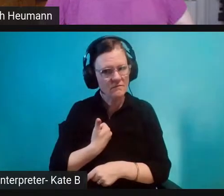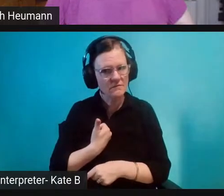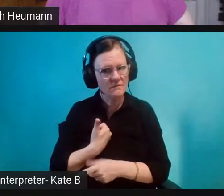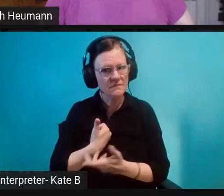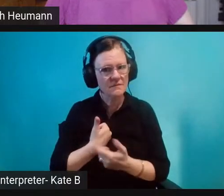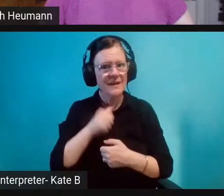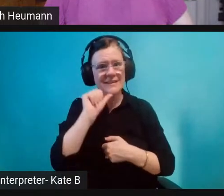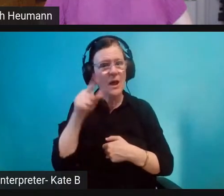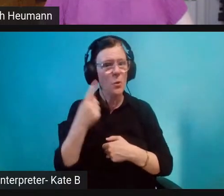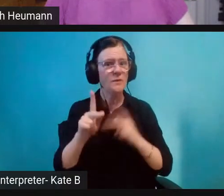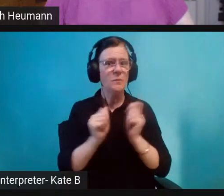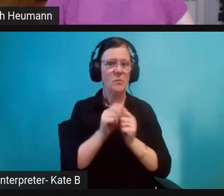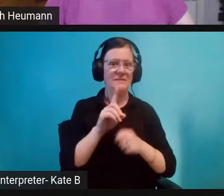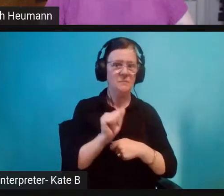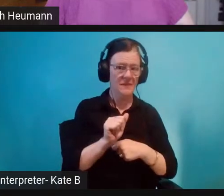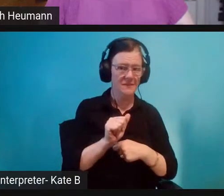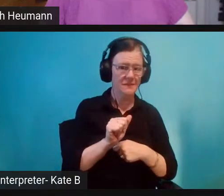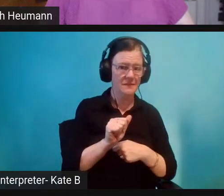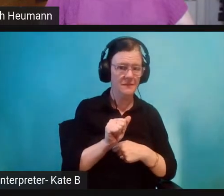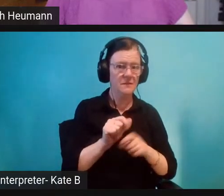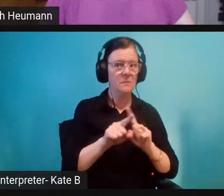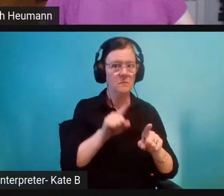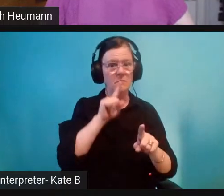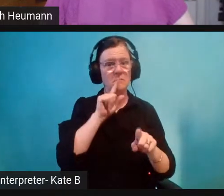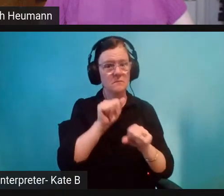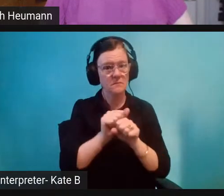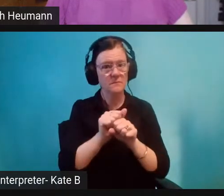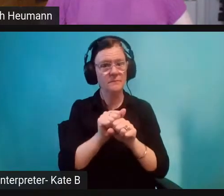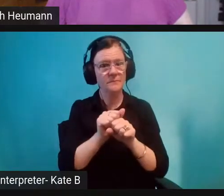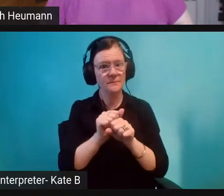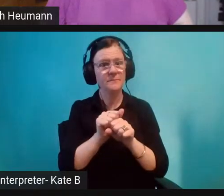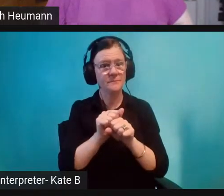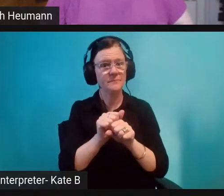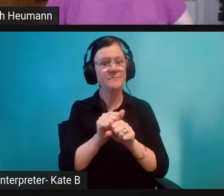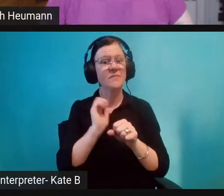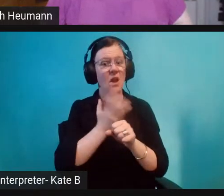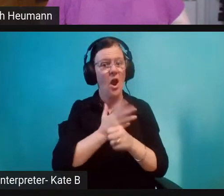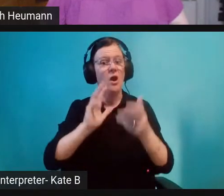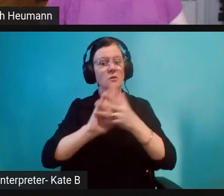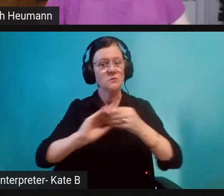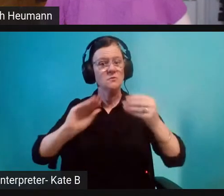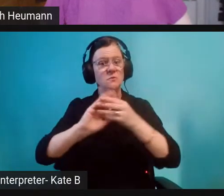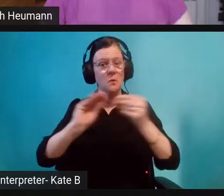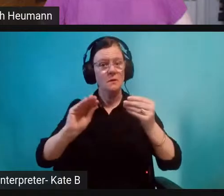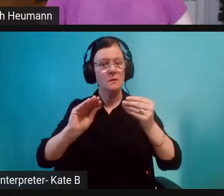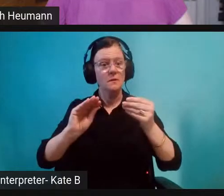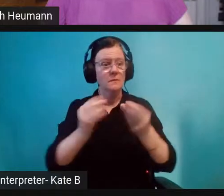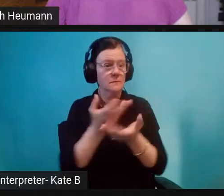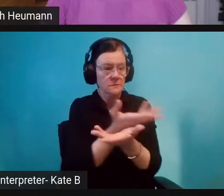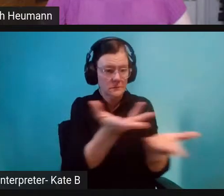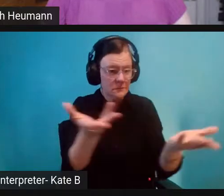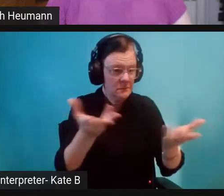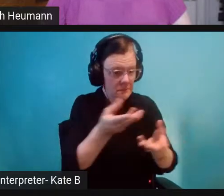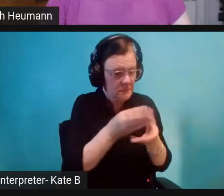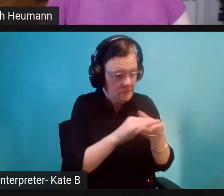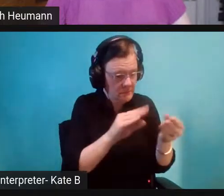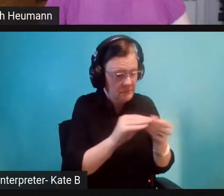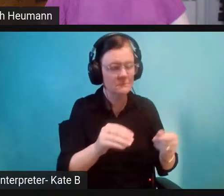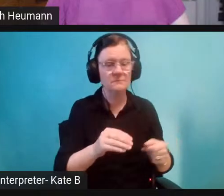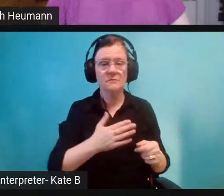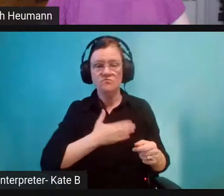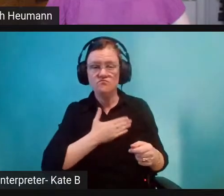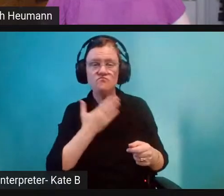in disability, but to really be able to tell our stories to ourselves, things that bring us